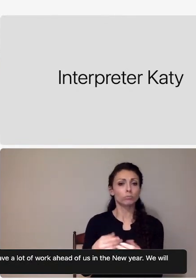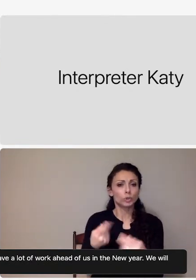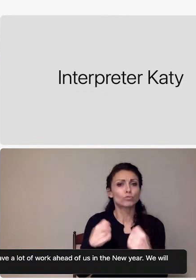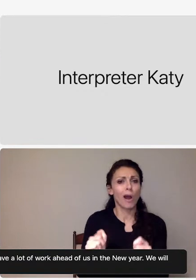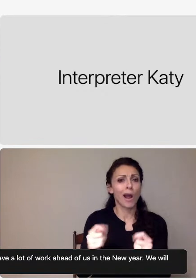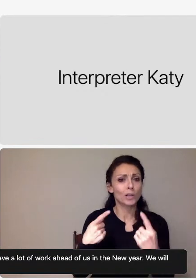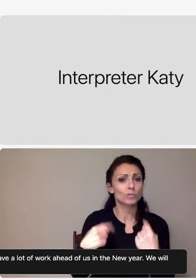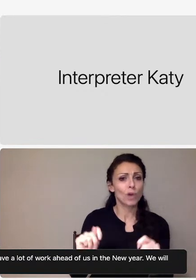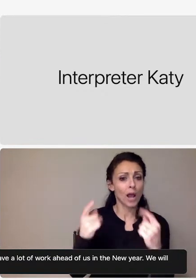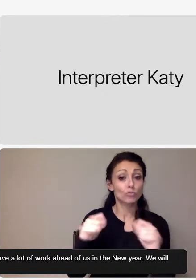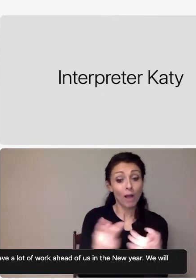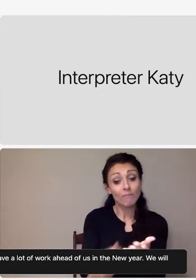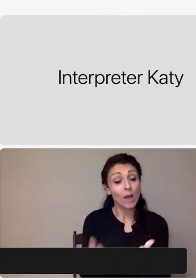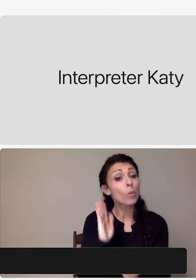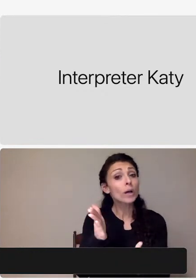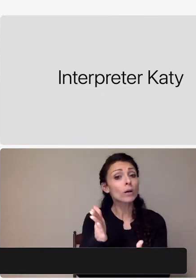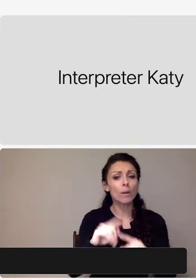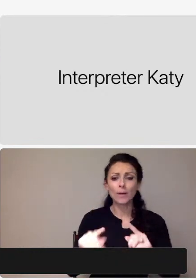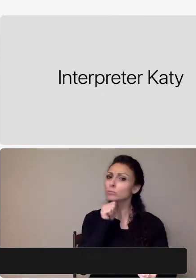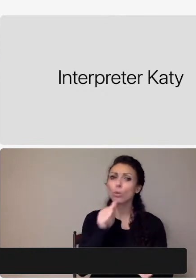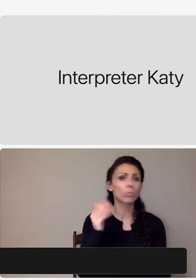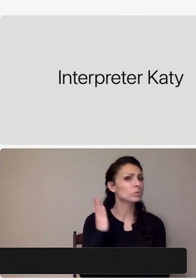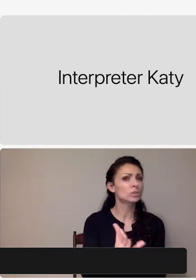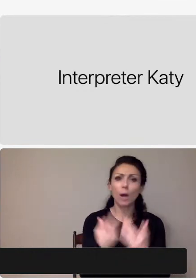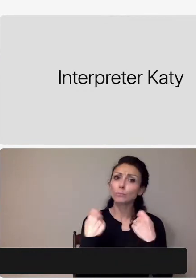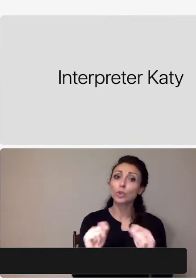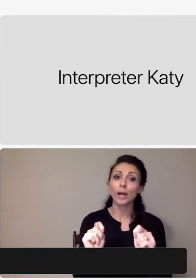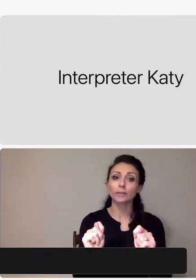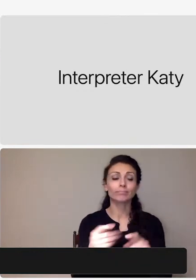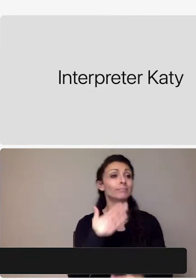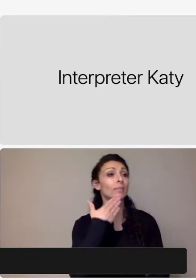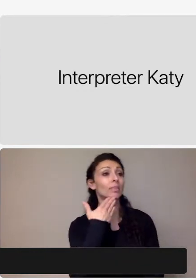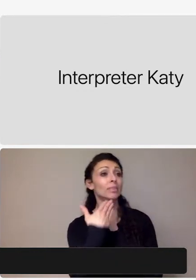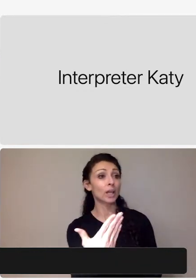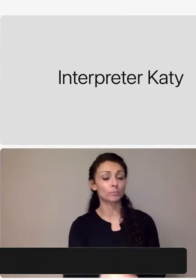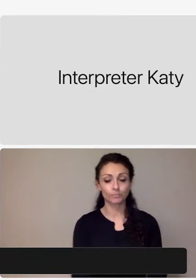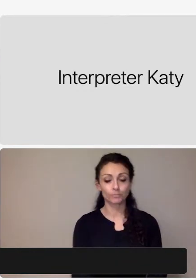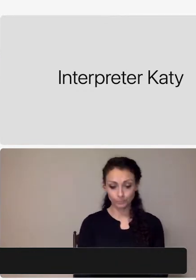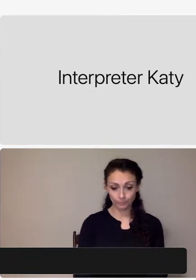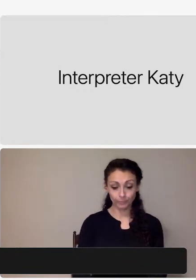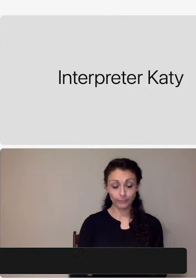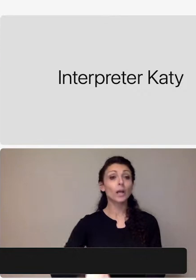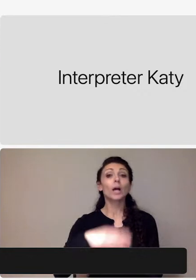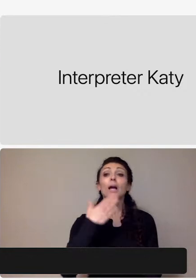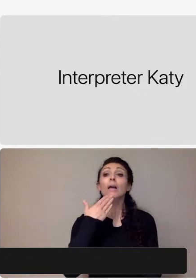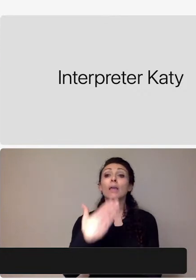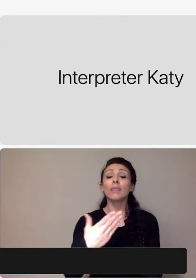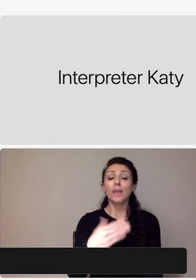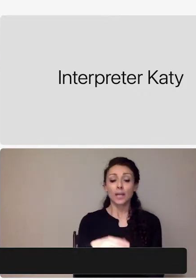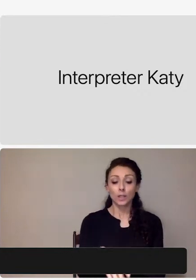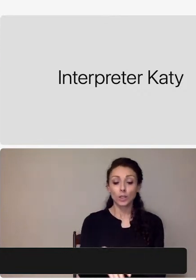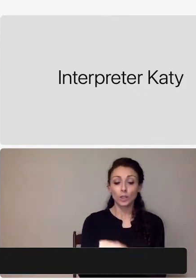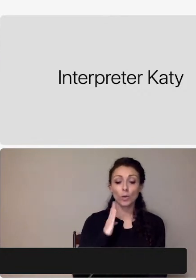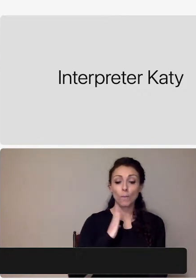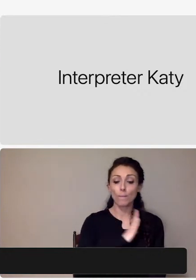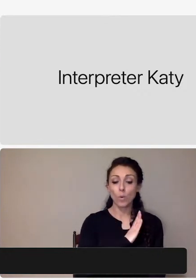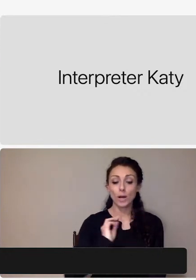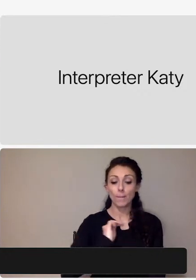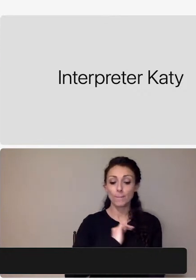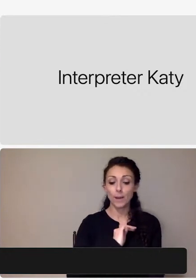trying thank you thank you board member harold board member flores